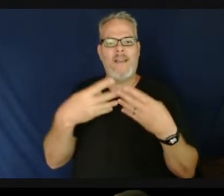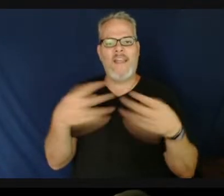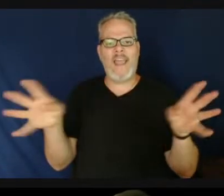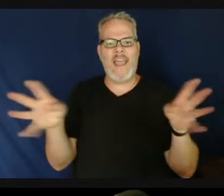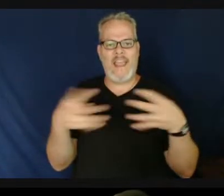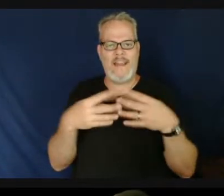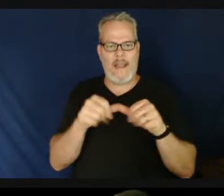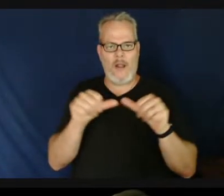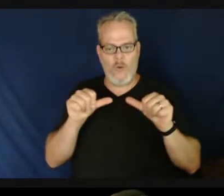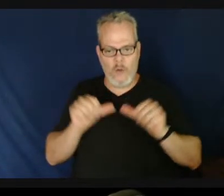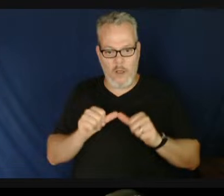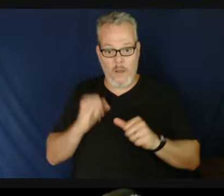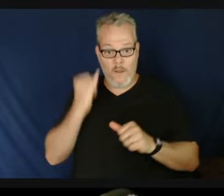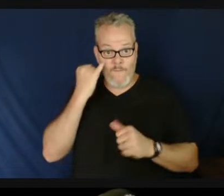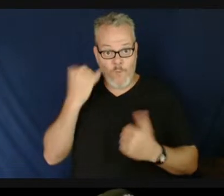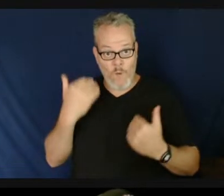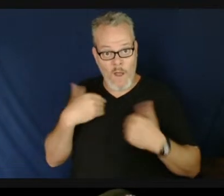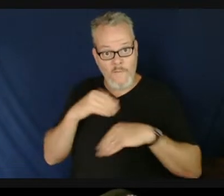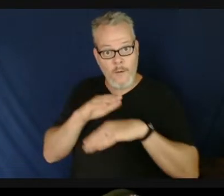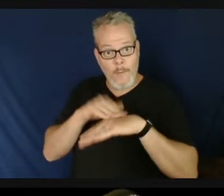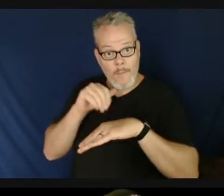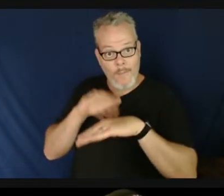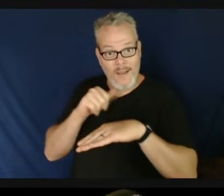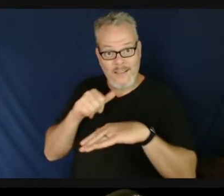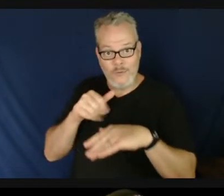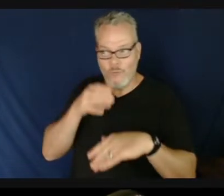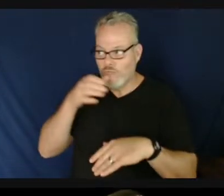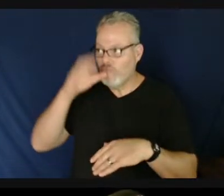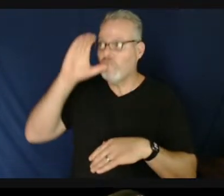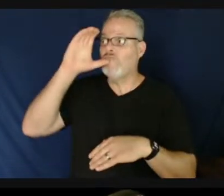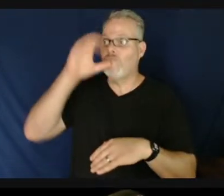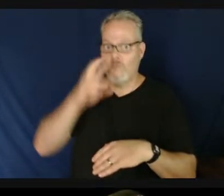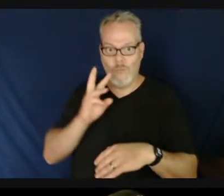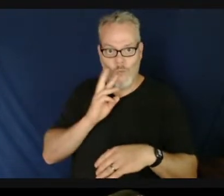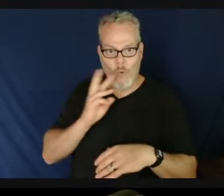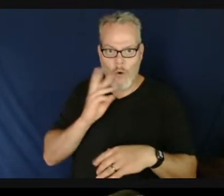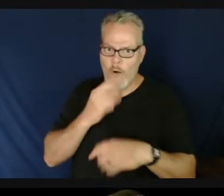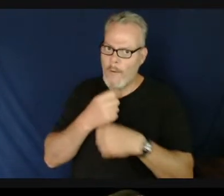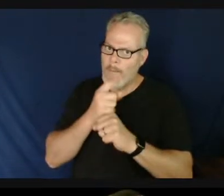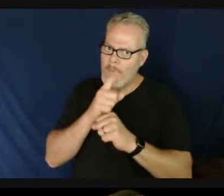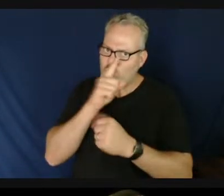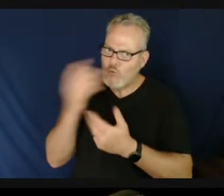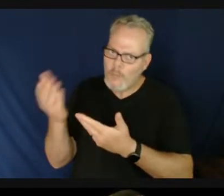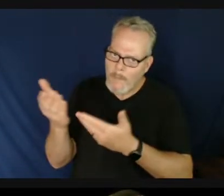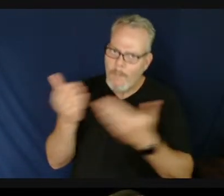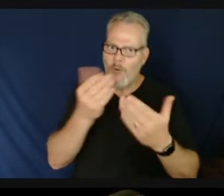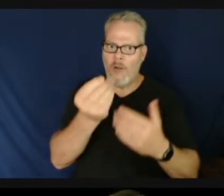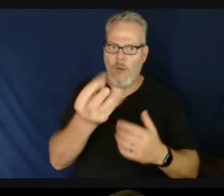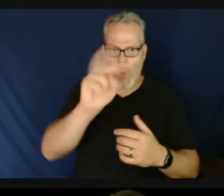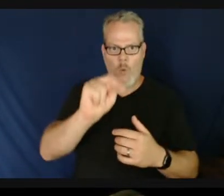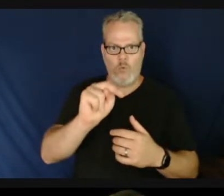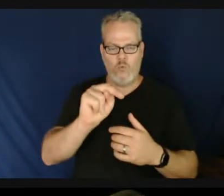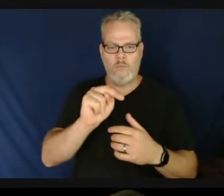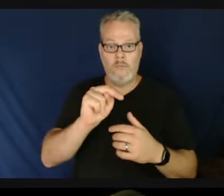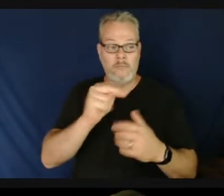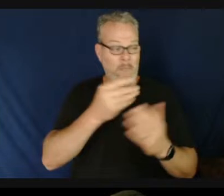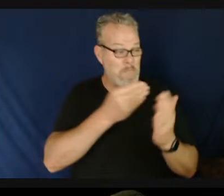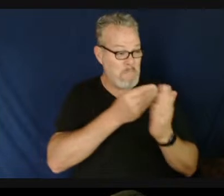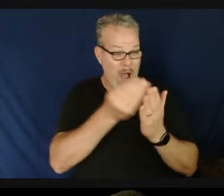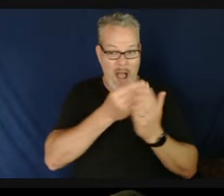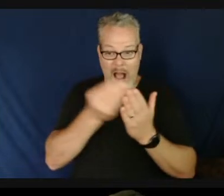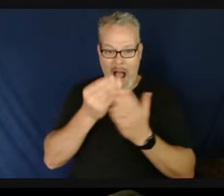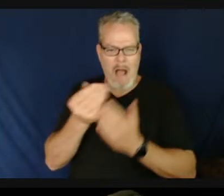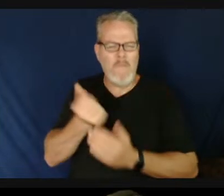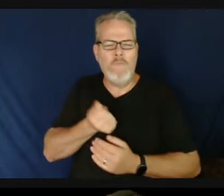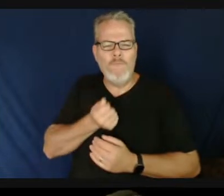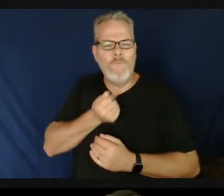or you like to drink water, make sure you bring your own. There's limited areas where you can purchase water. You might be able to